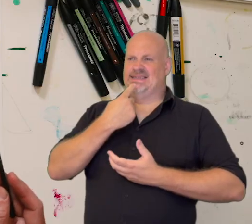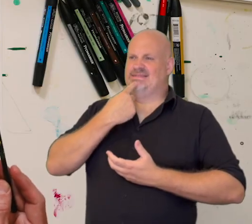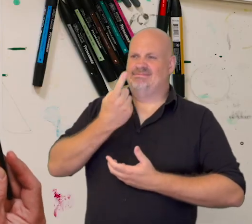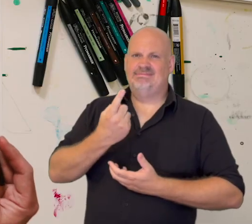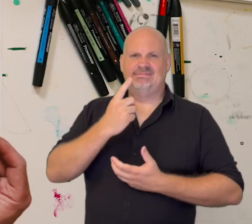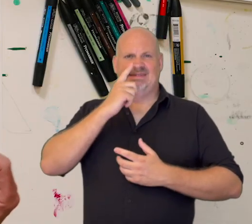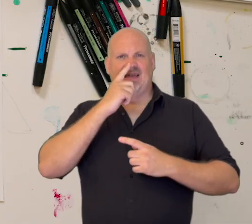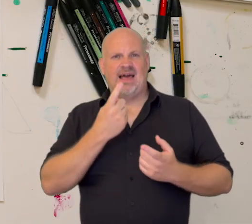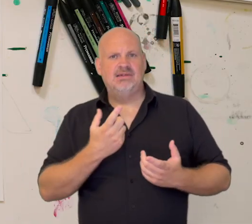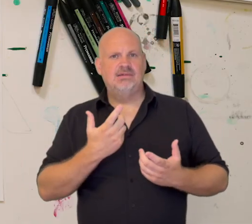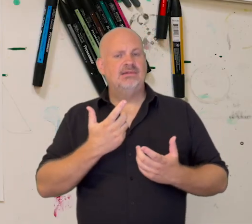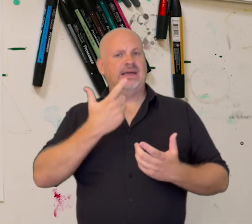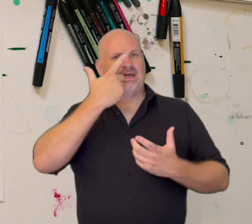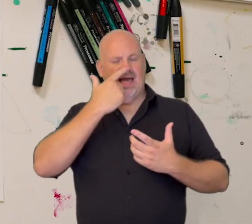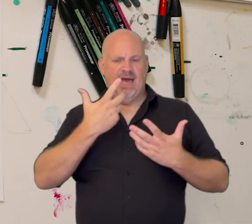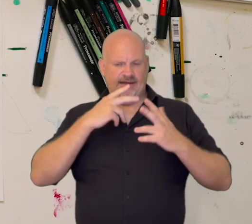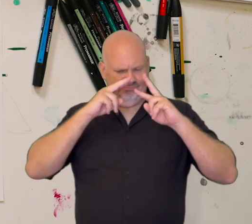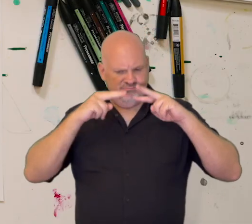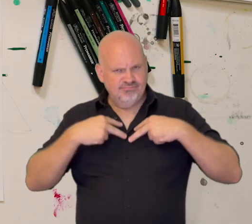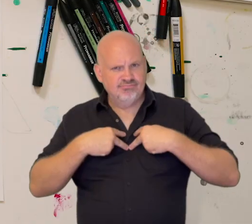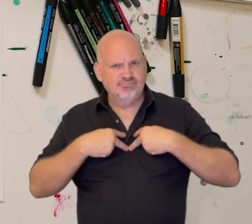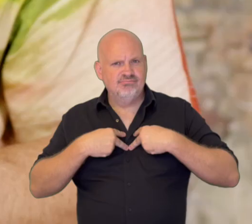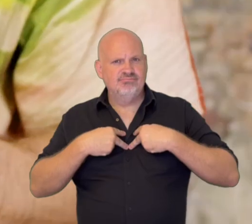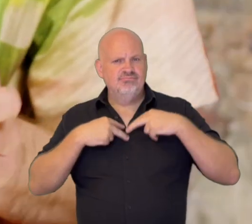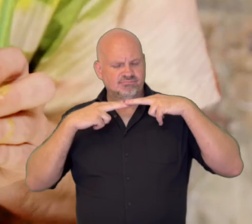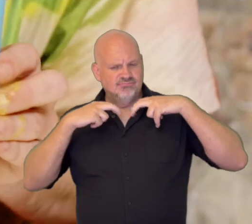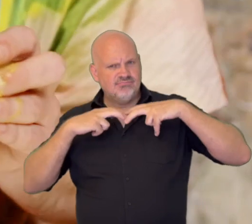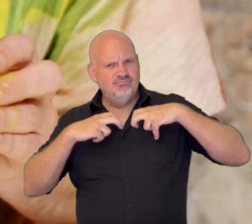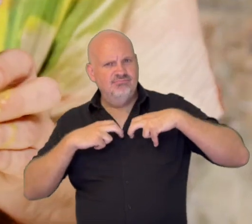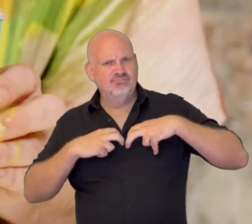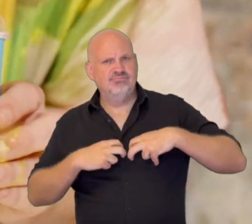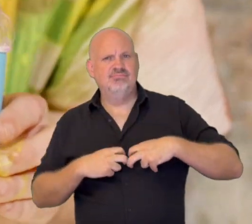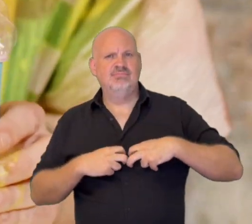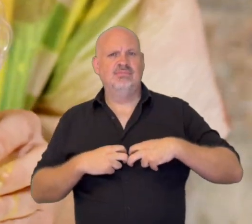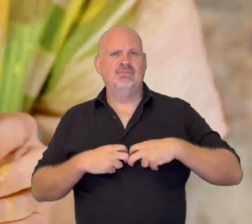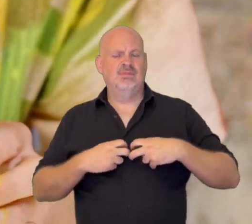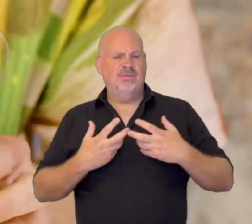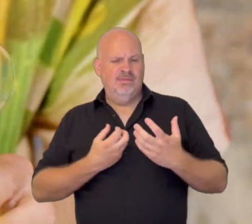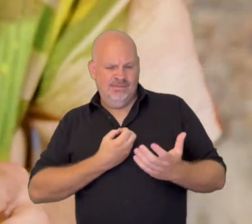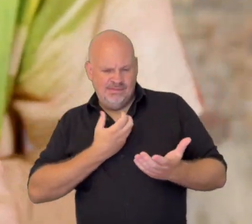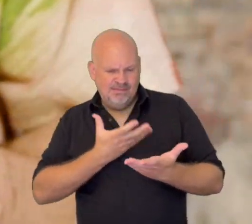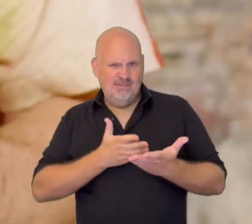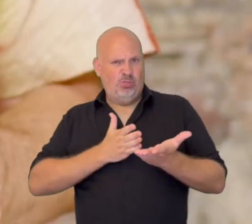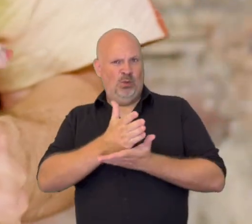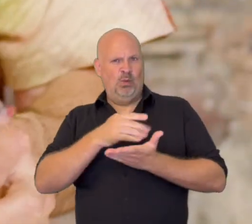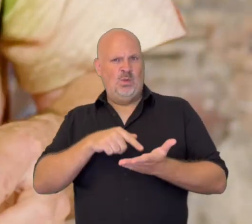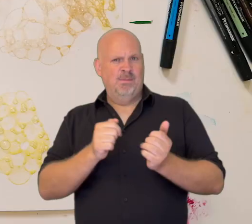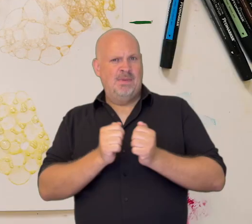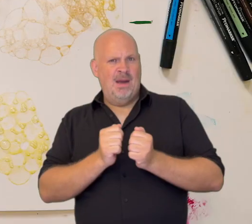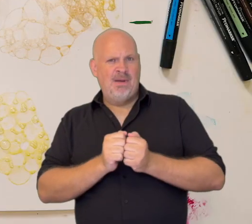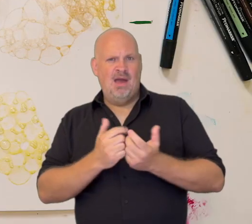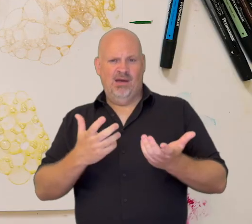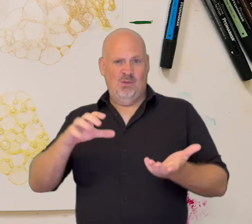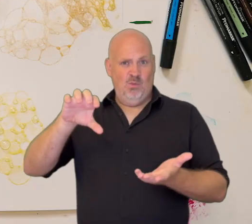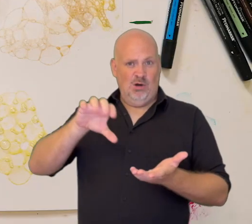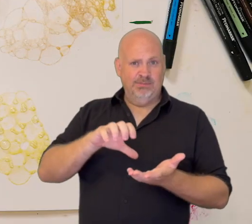verbalize can be explored and investigated on a piece of watercolor paper with some washing up liquid